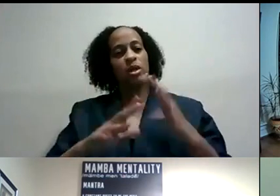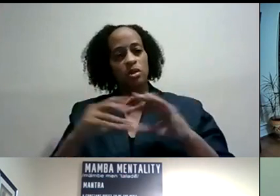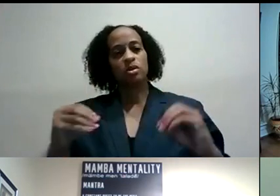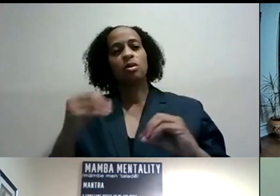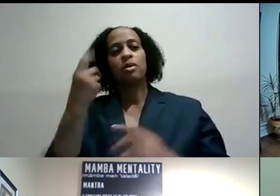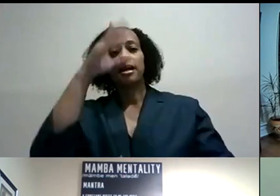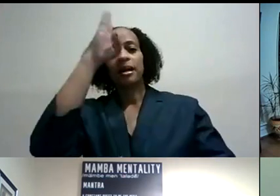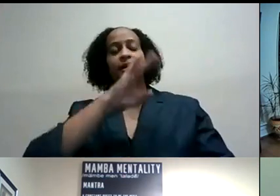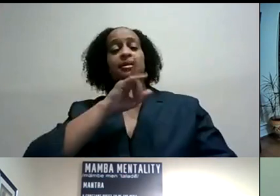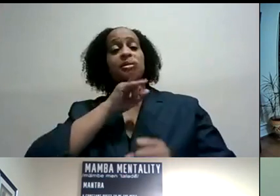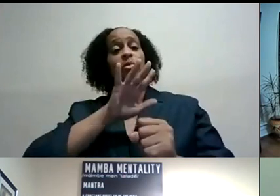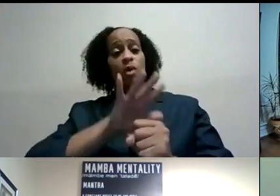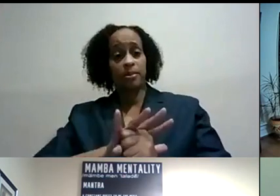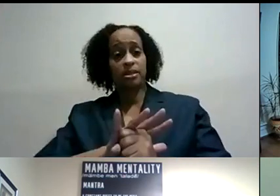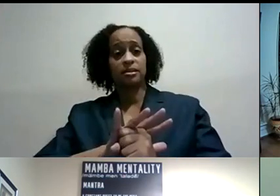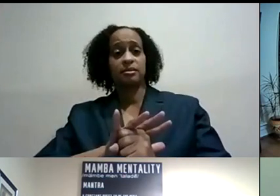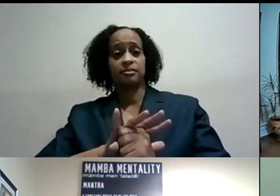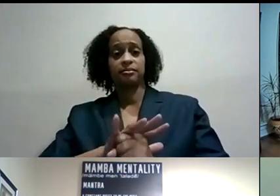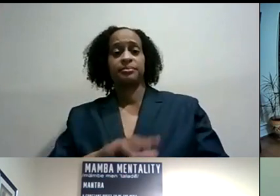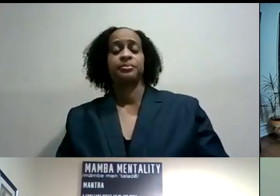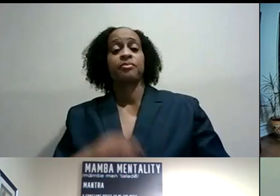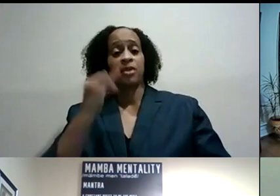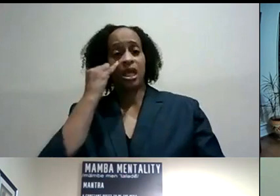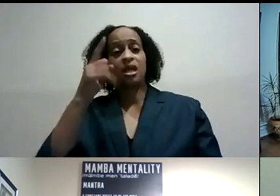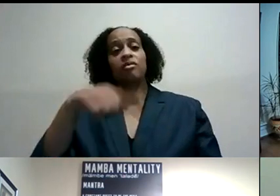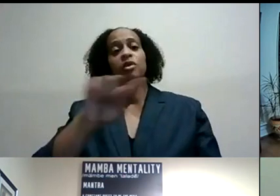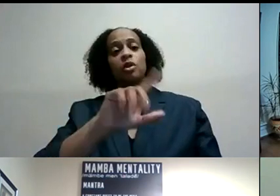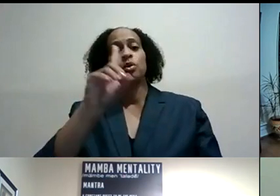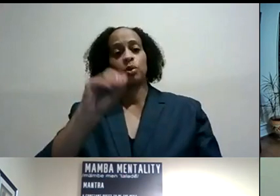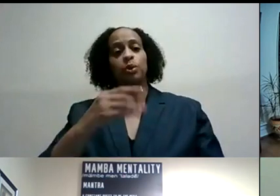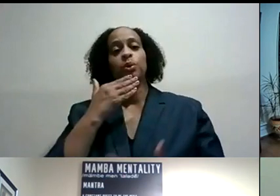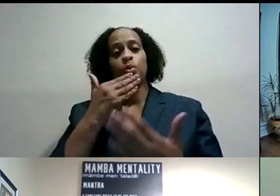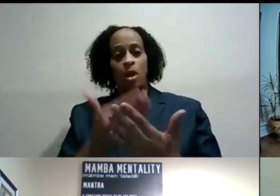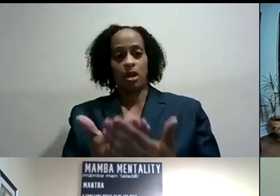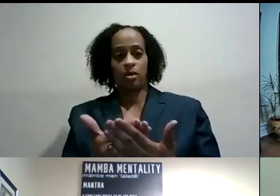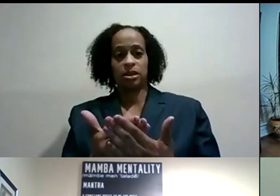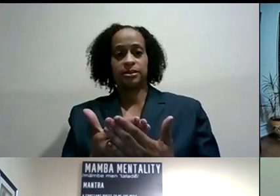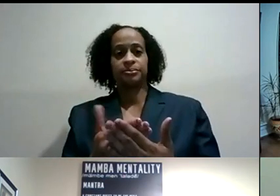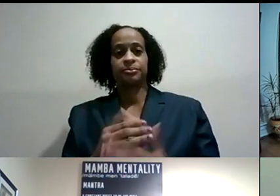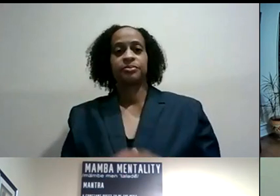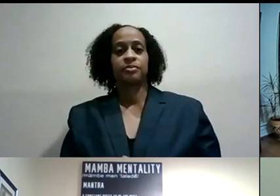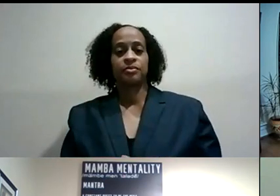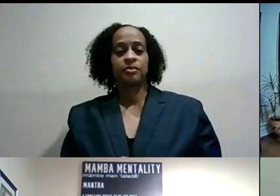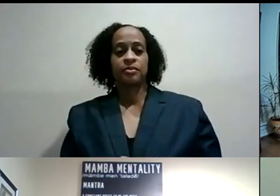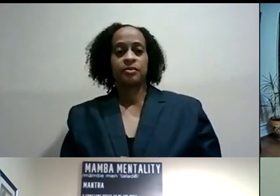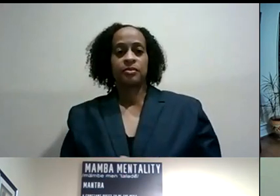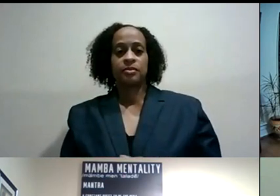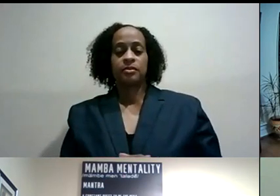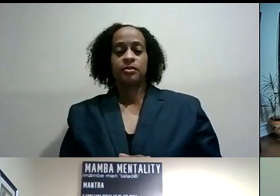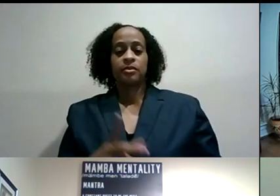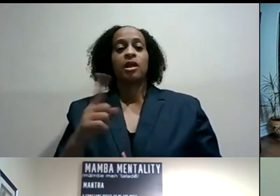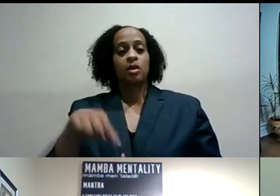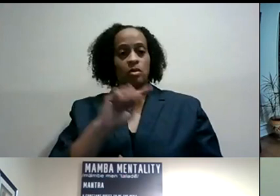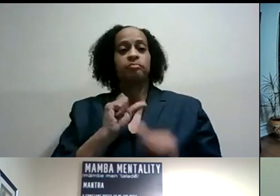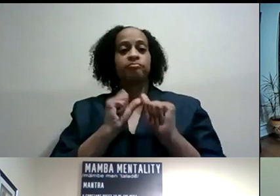has promised, if you do well, will you not be